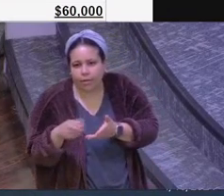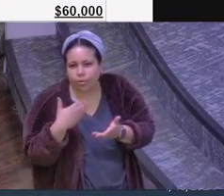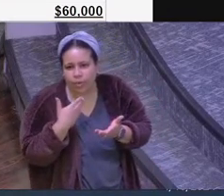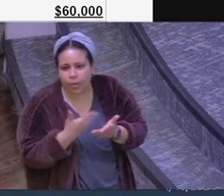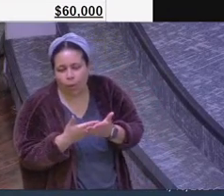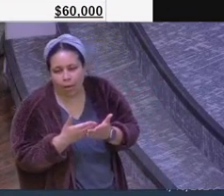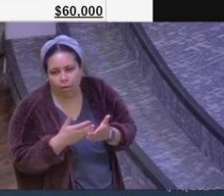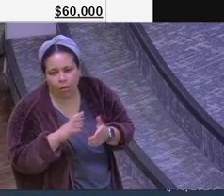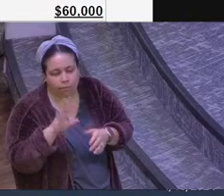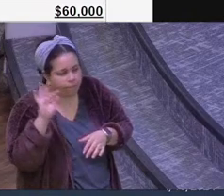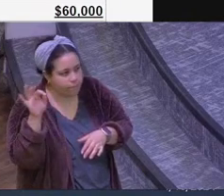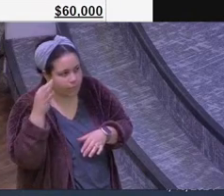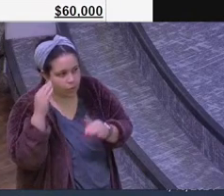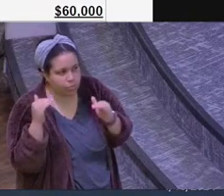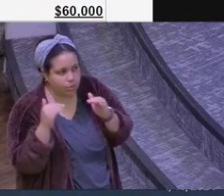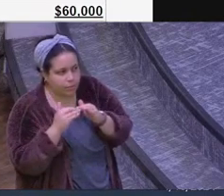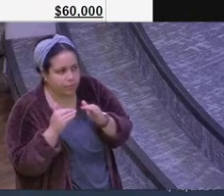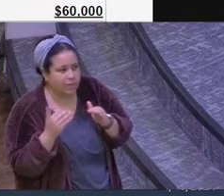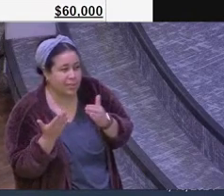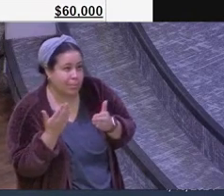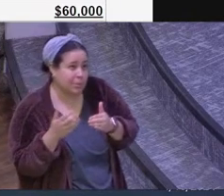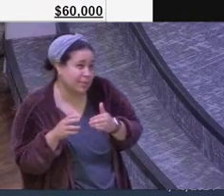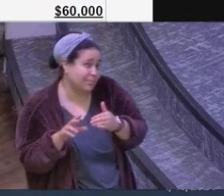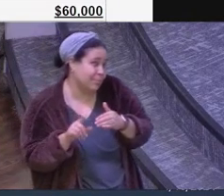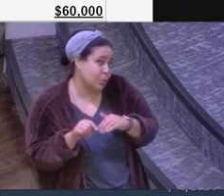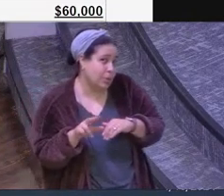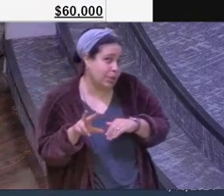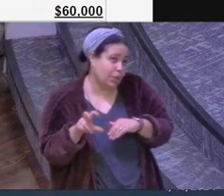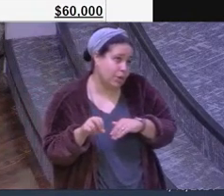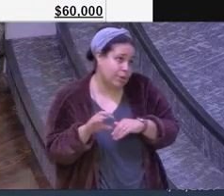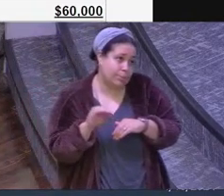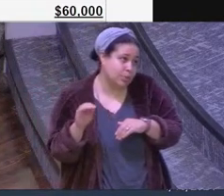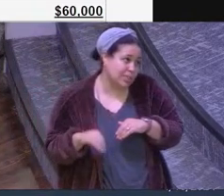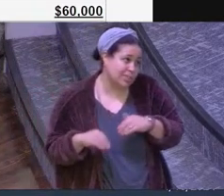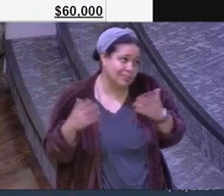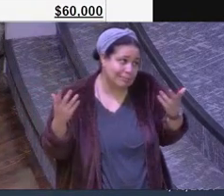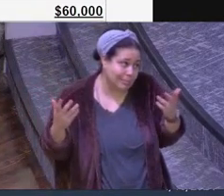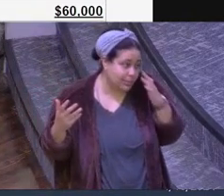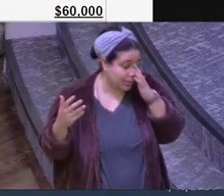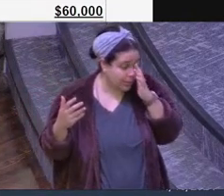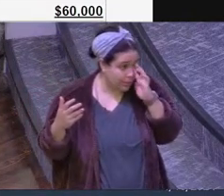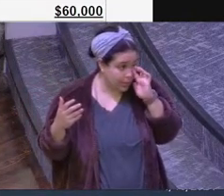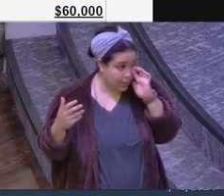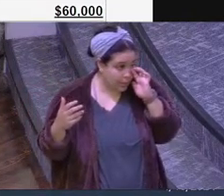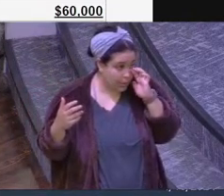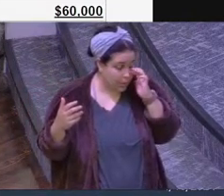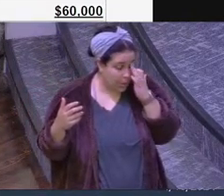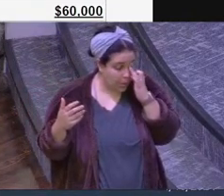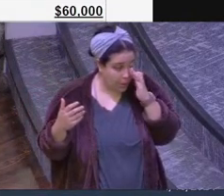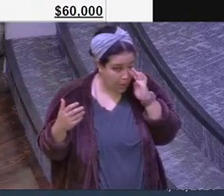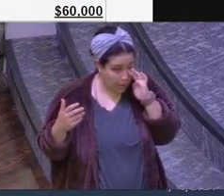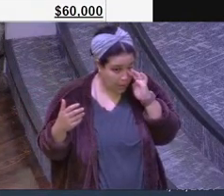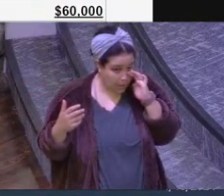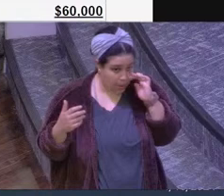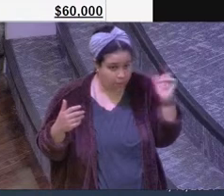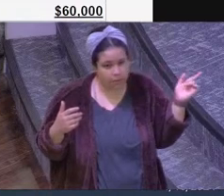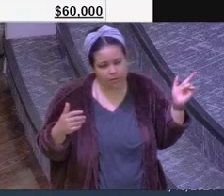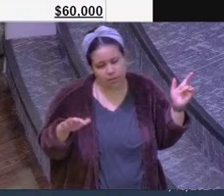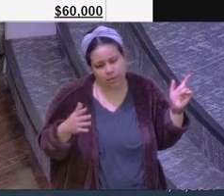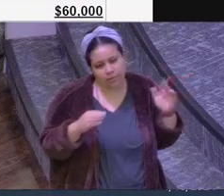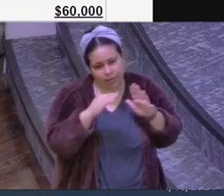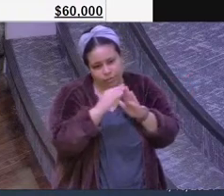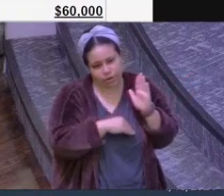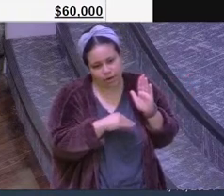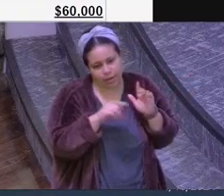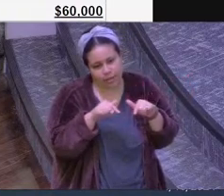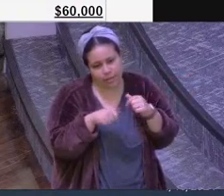we're eligible for, we're probably getting 20 to 30% of that amount. But we're getting, you know, and this is where we're kind of tracking this year is